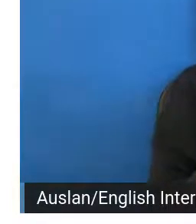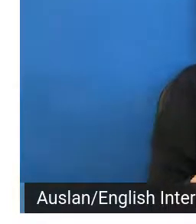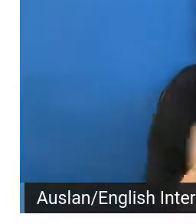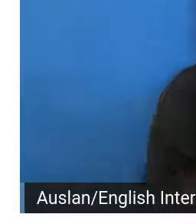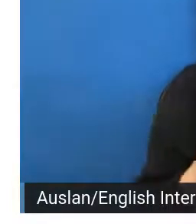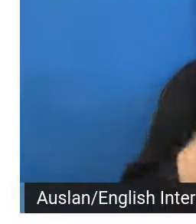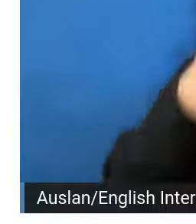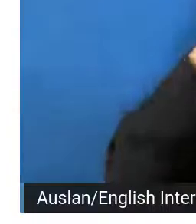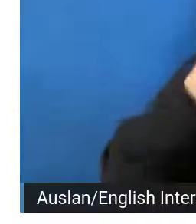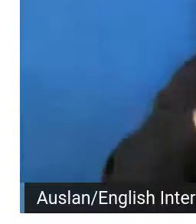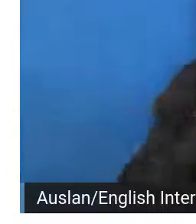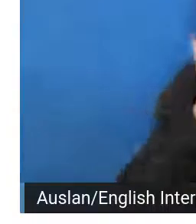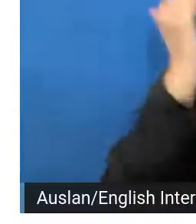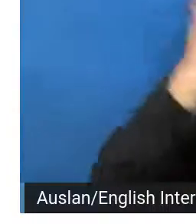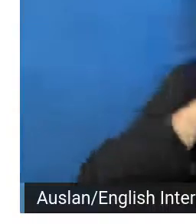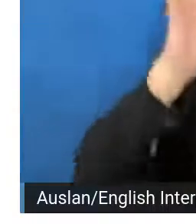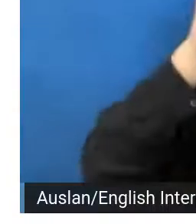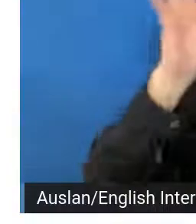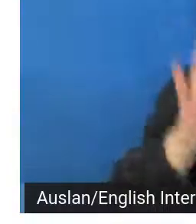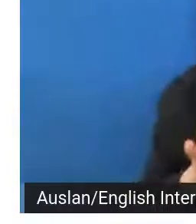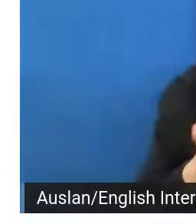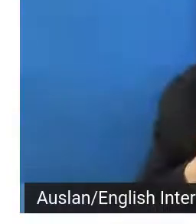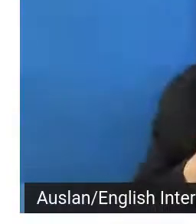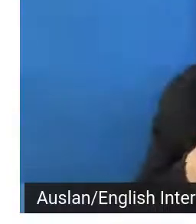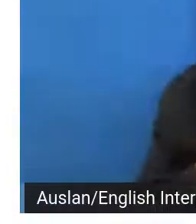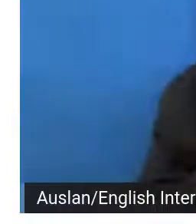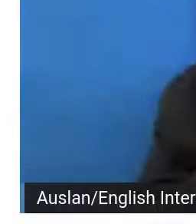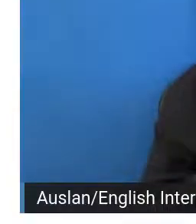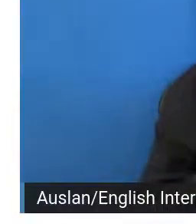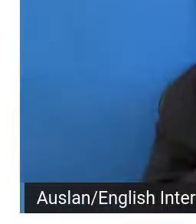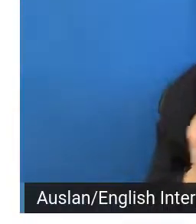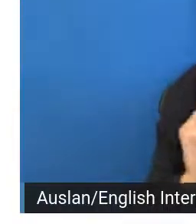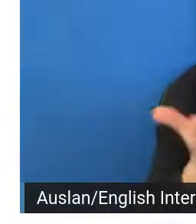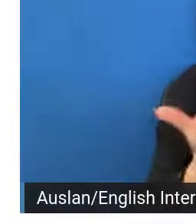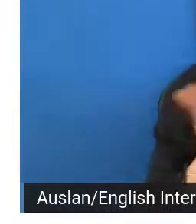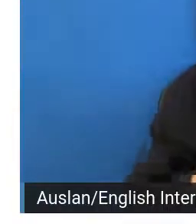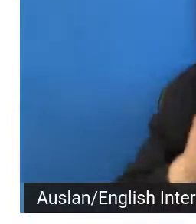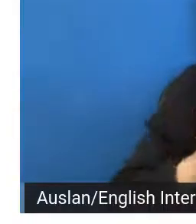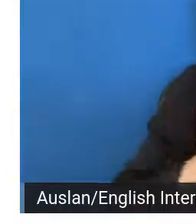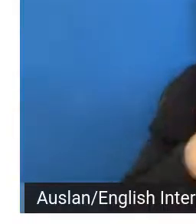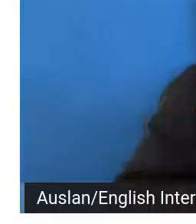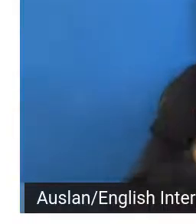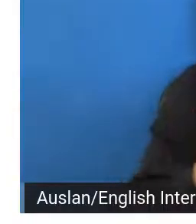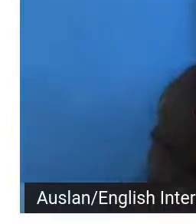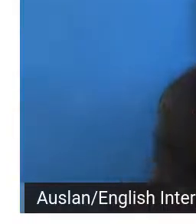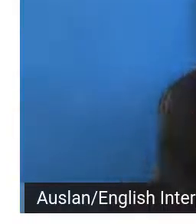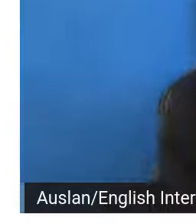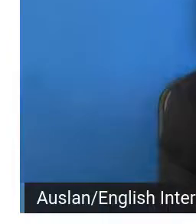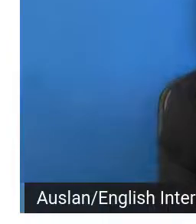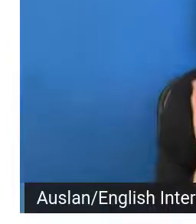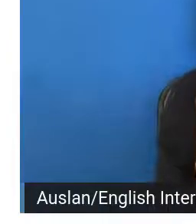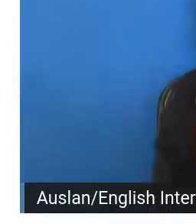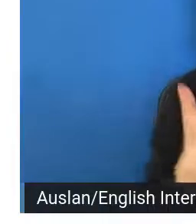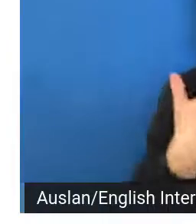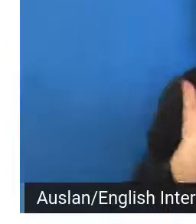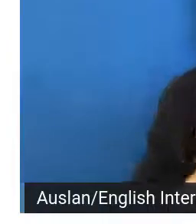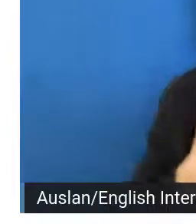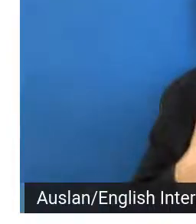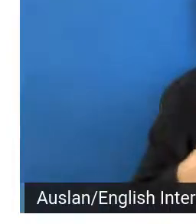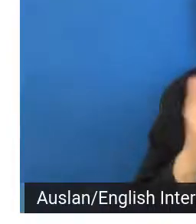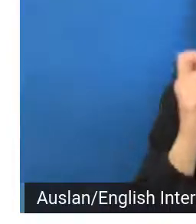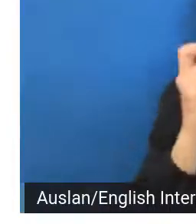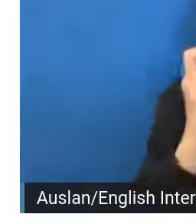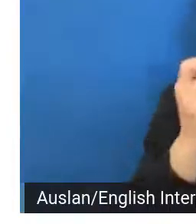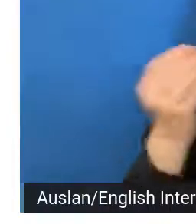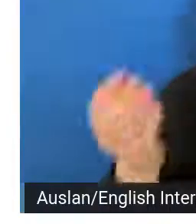but through the Deadly Science program, and also obviously the book as well. And really excited to give away 10 copies